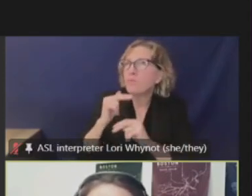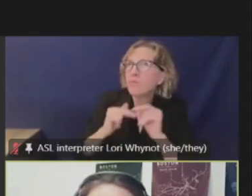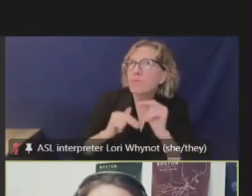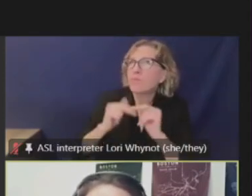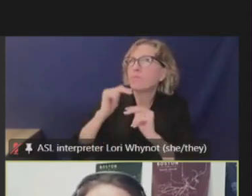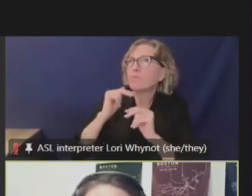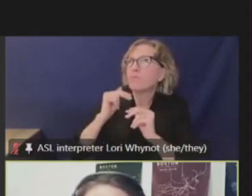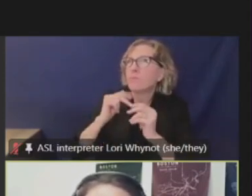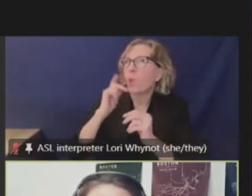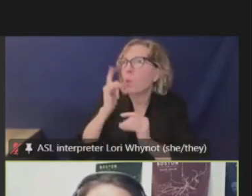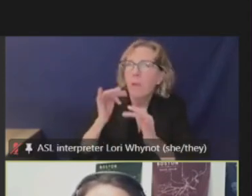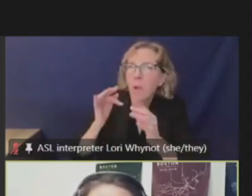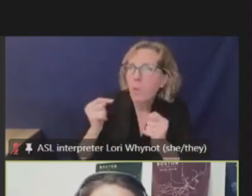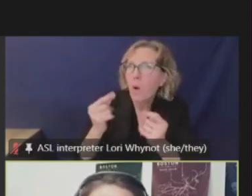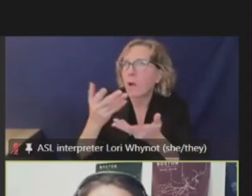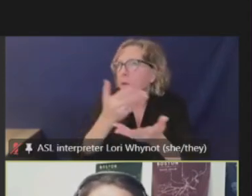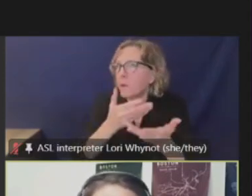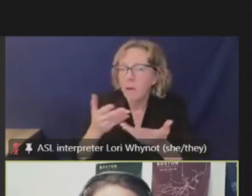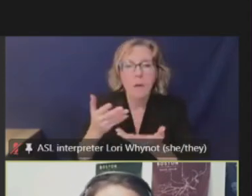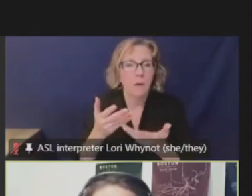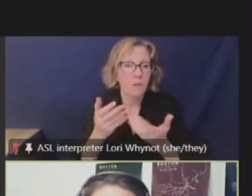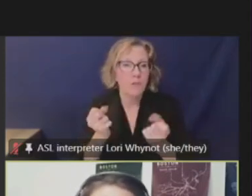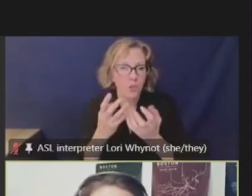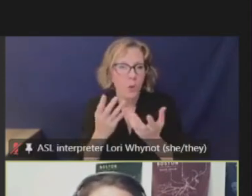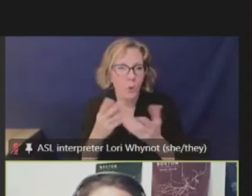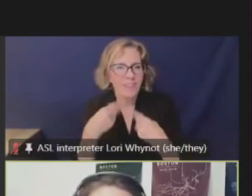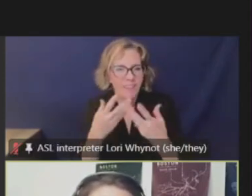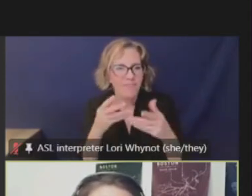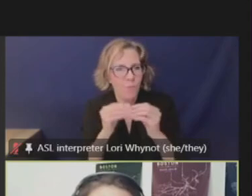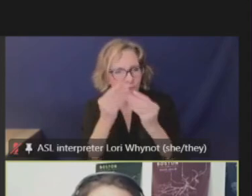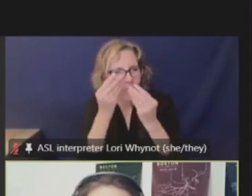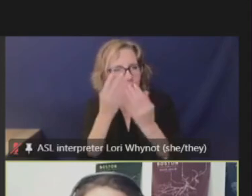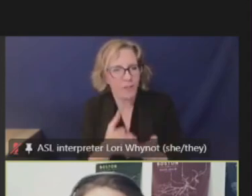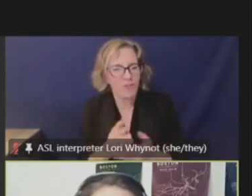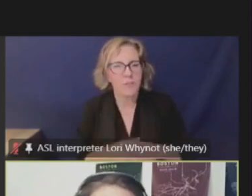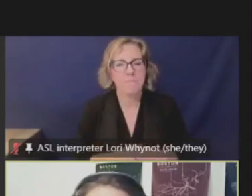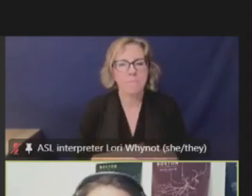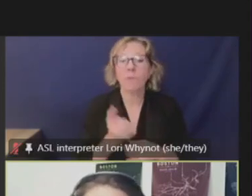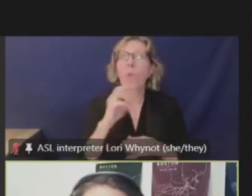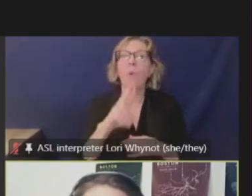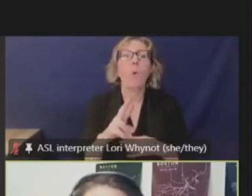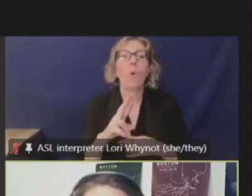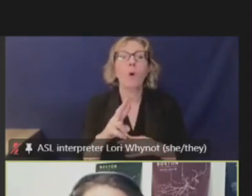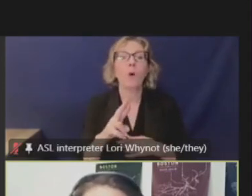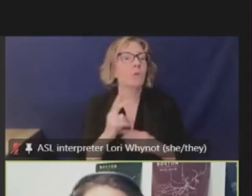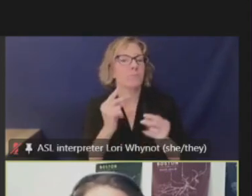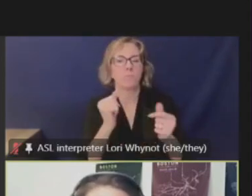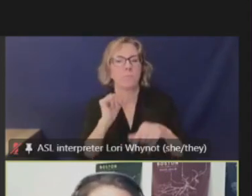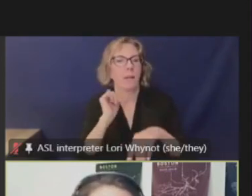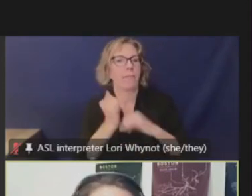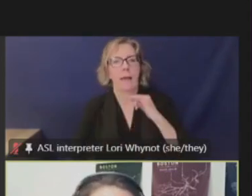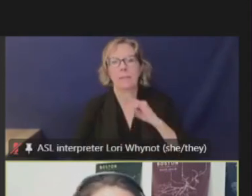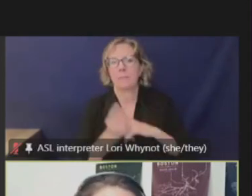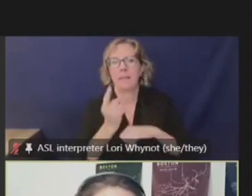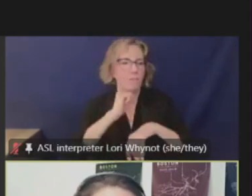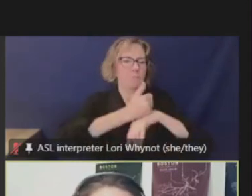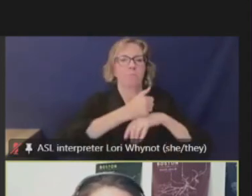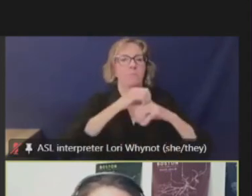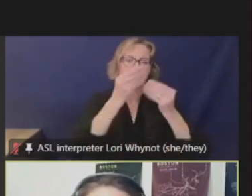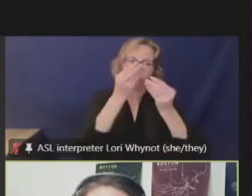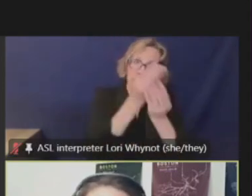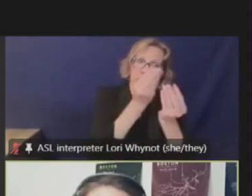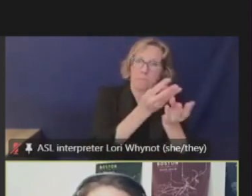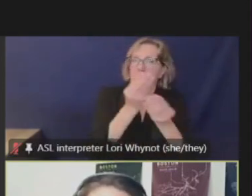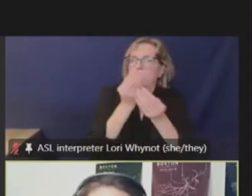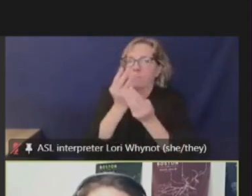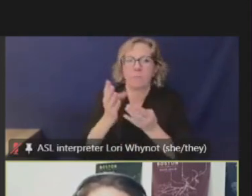having pop-ups at community events or at local other areas. Again, going to people where people already are. So those are